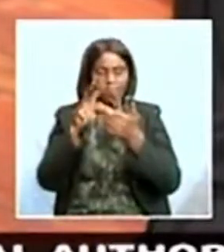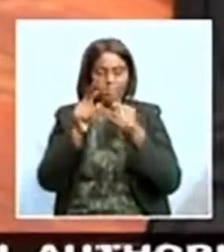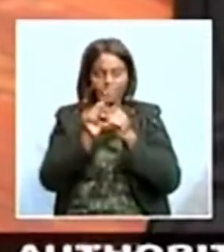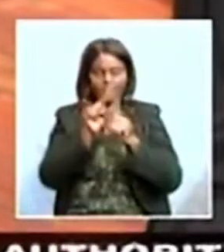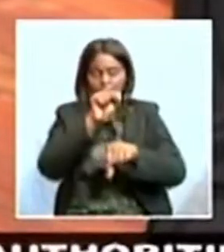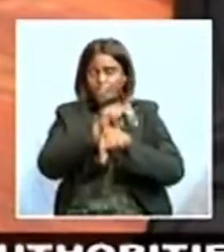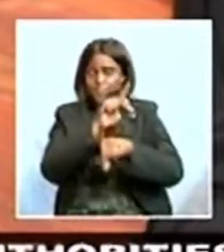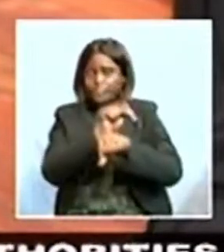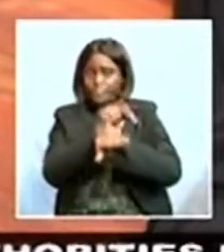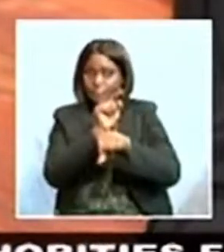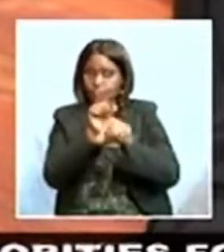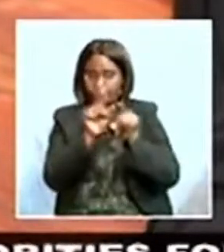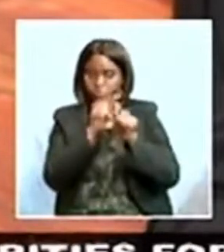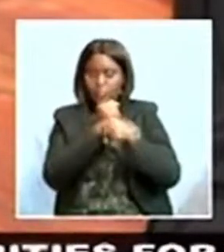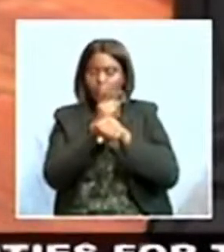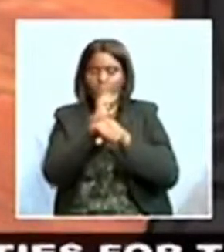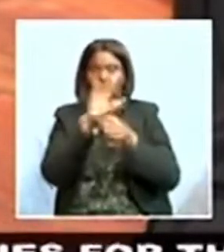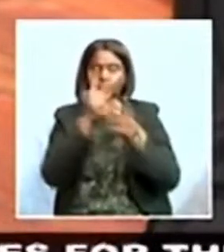wishes to submit that the